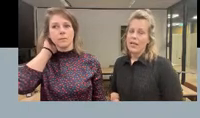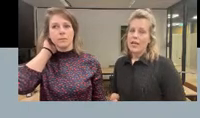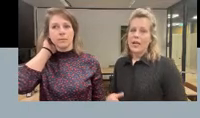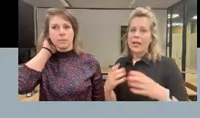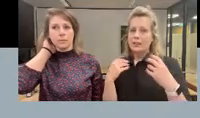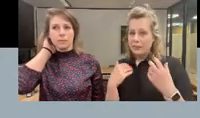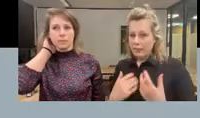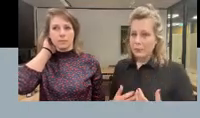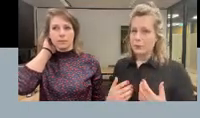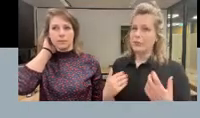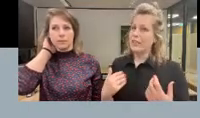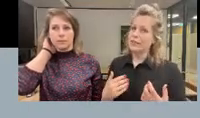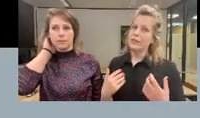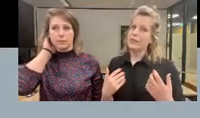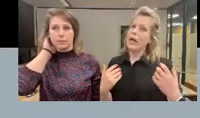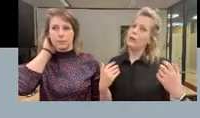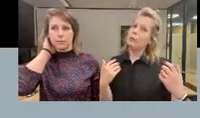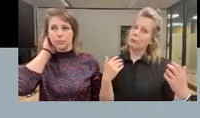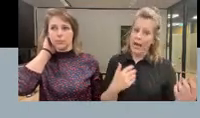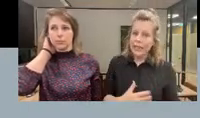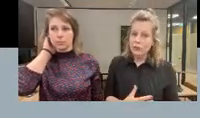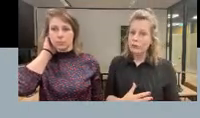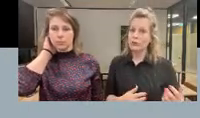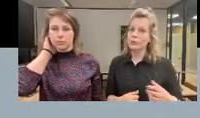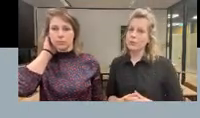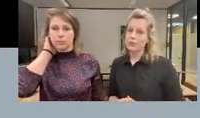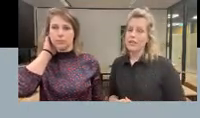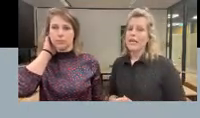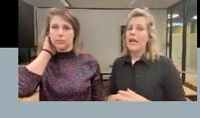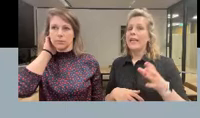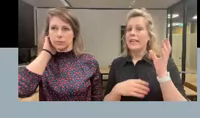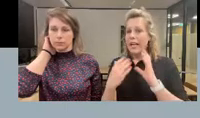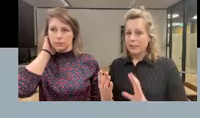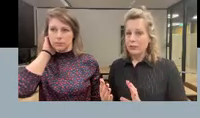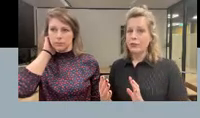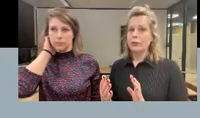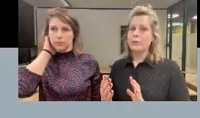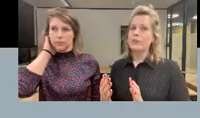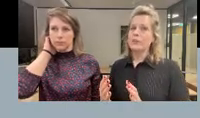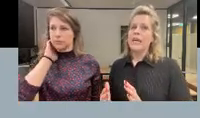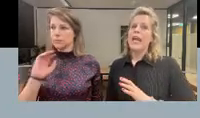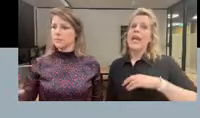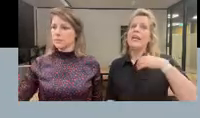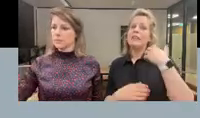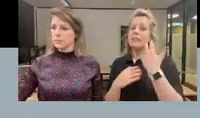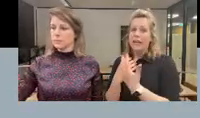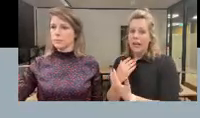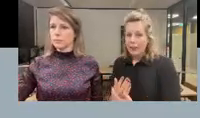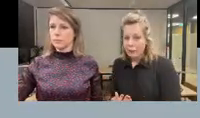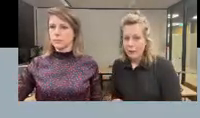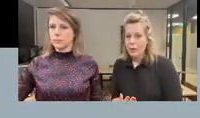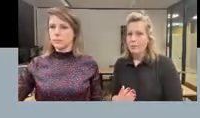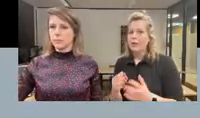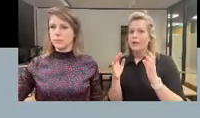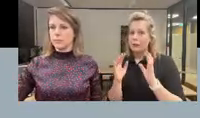assessors. The assessment was carried out prior to treatment, at the end of the treatment, and